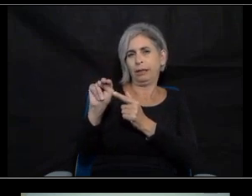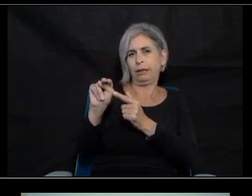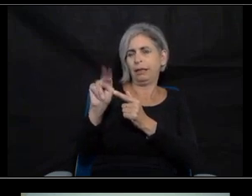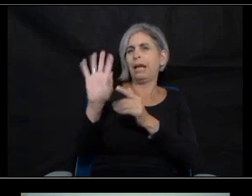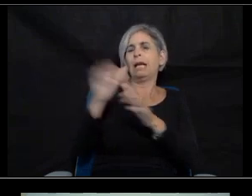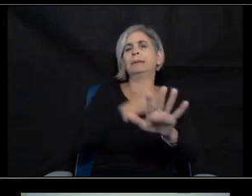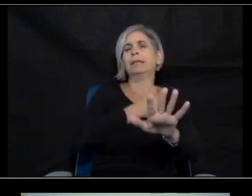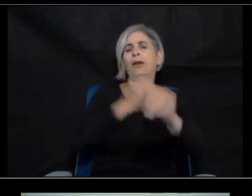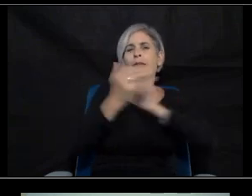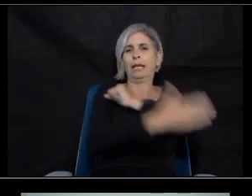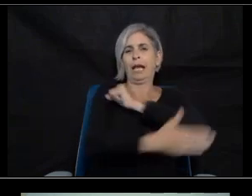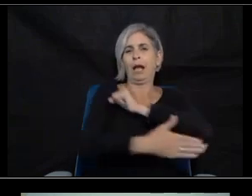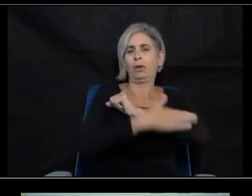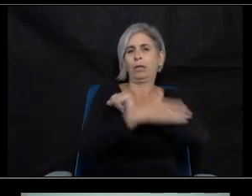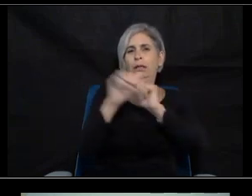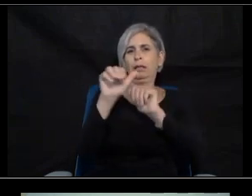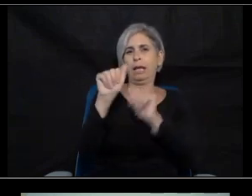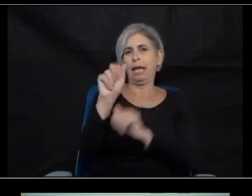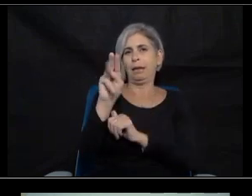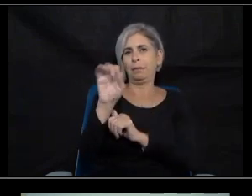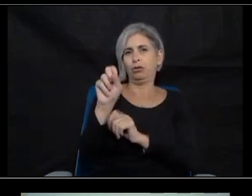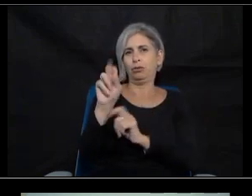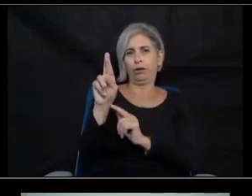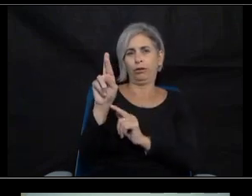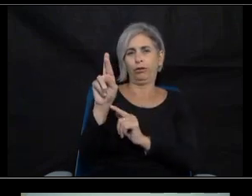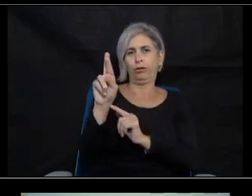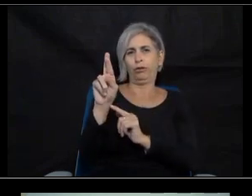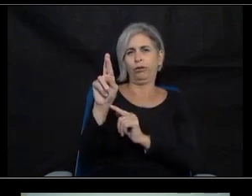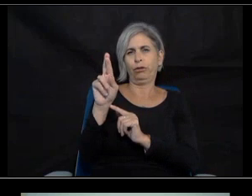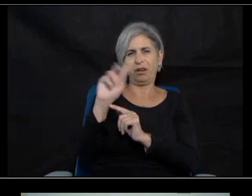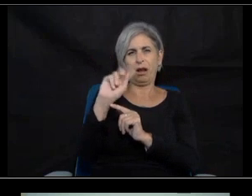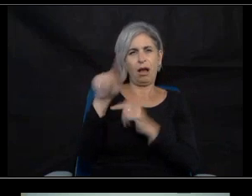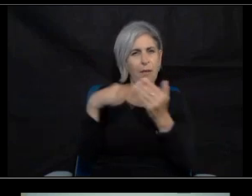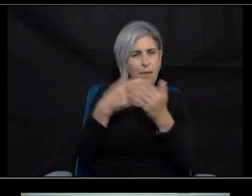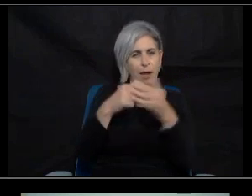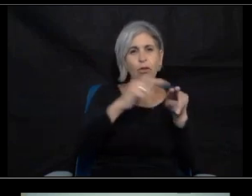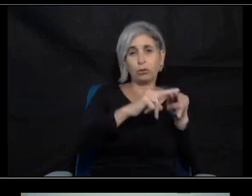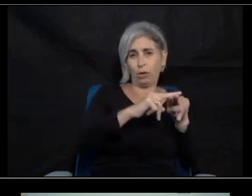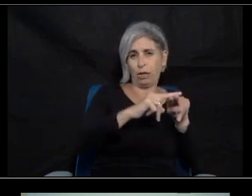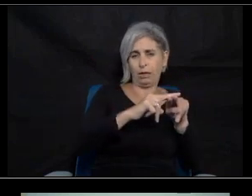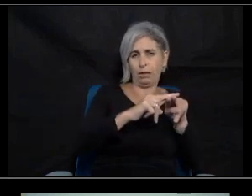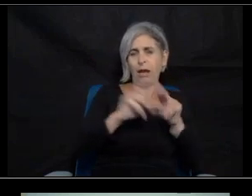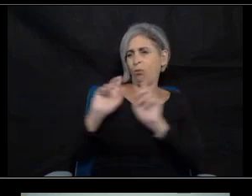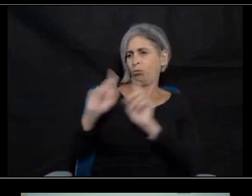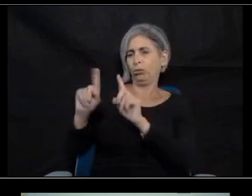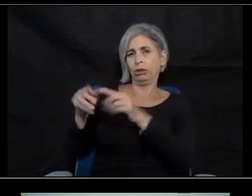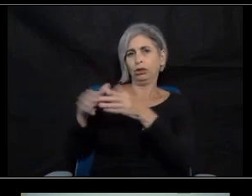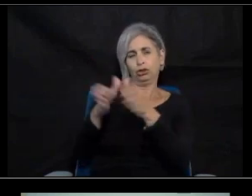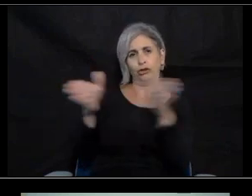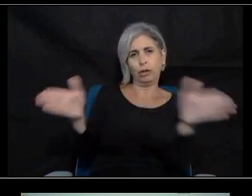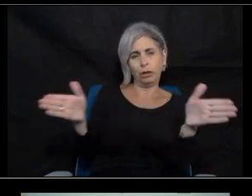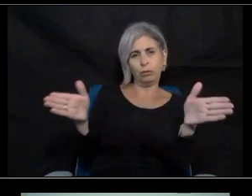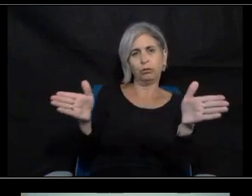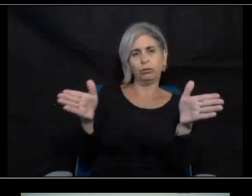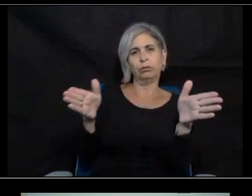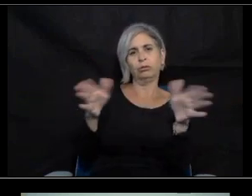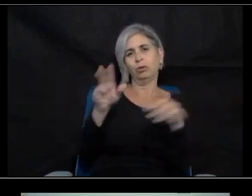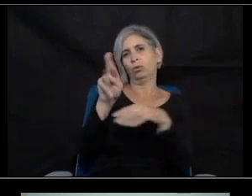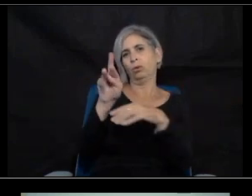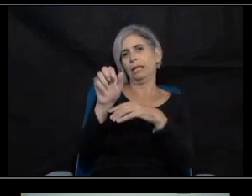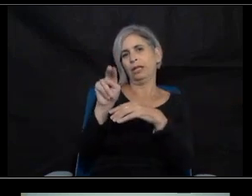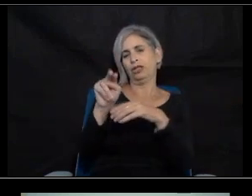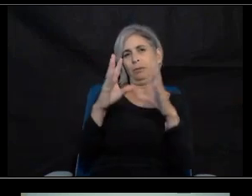the county's deputy administrator regarding the same. I attended the city's general employees public pension meeting on